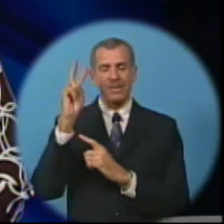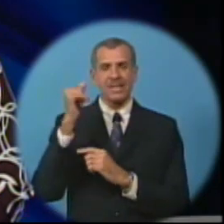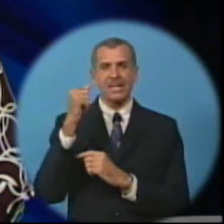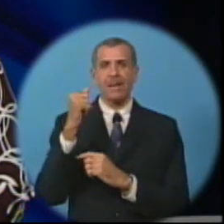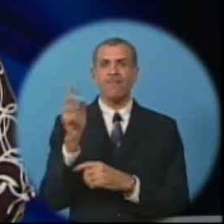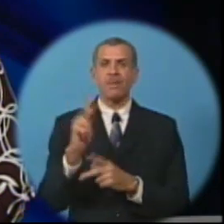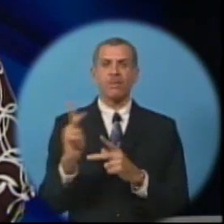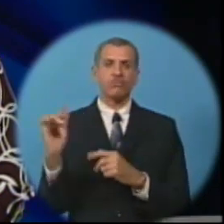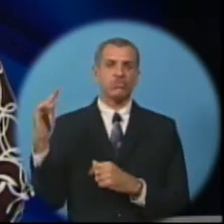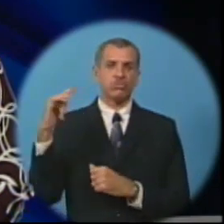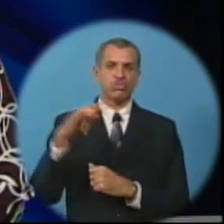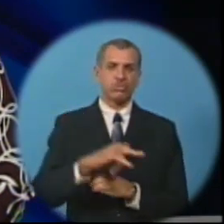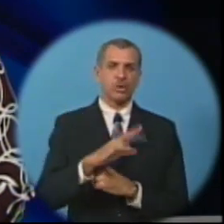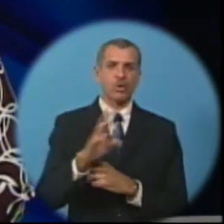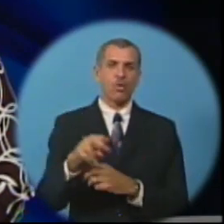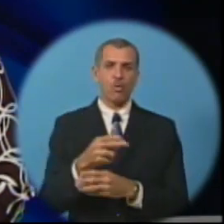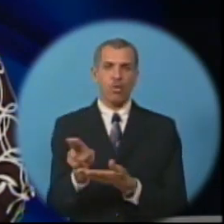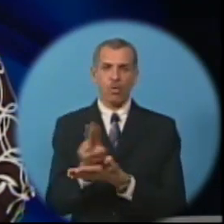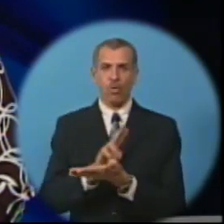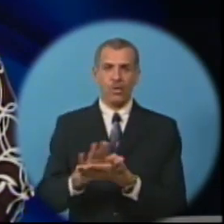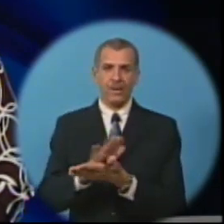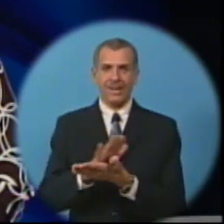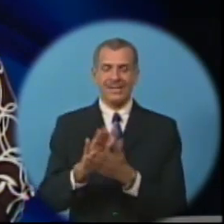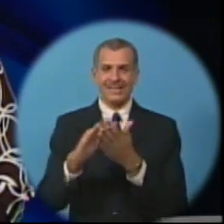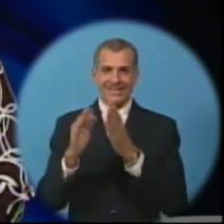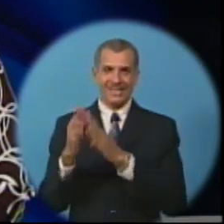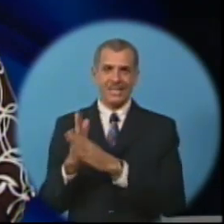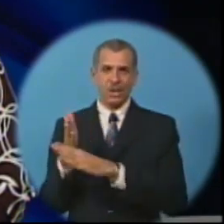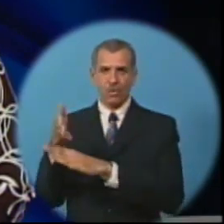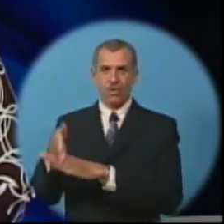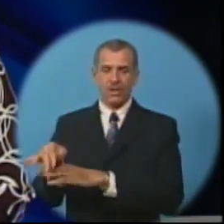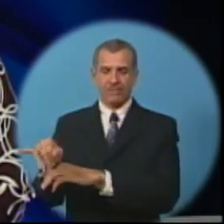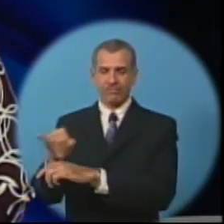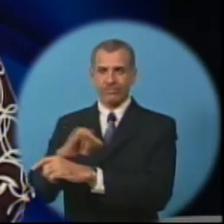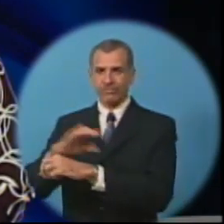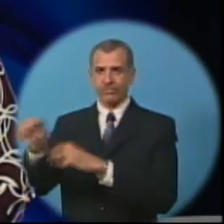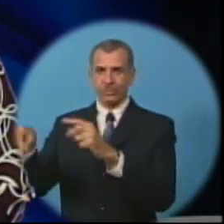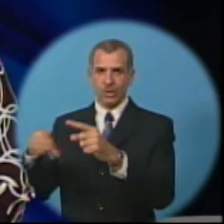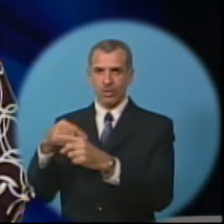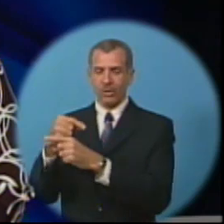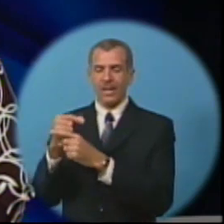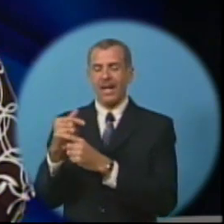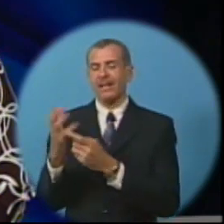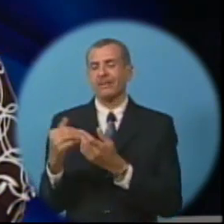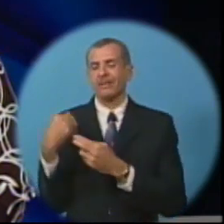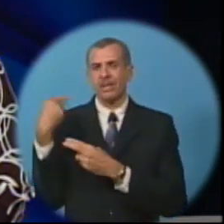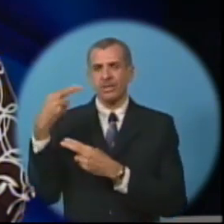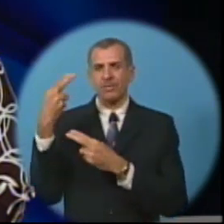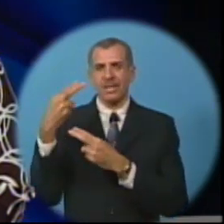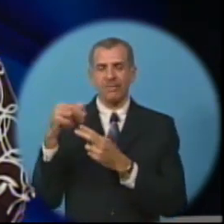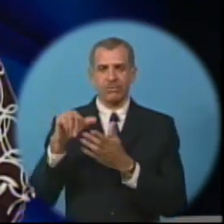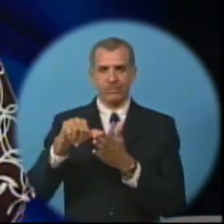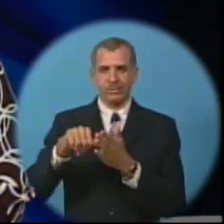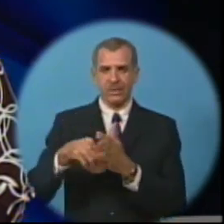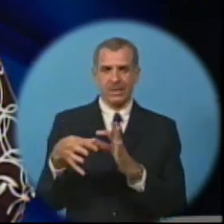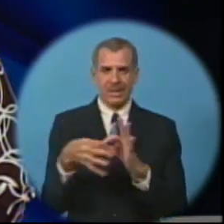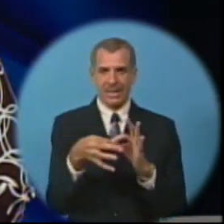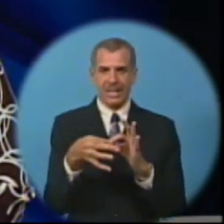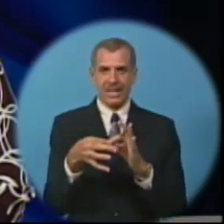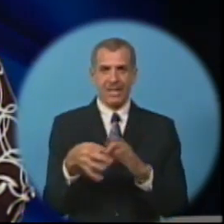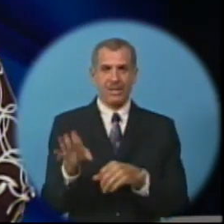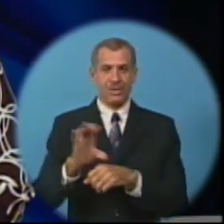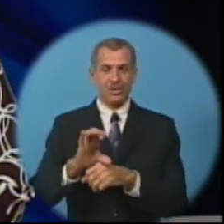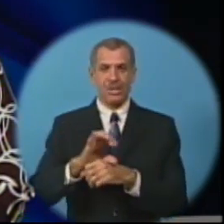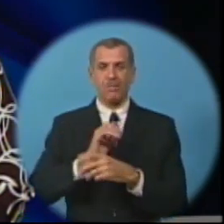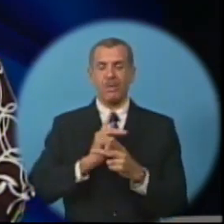in their numbers to the Holy City and the various shrines across the globe. He says there's a rich history attached to his church and people are eager to